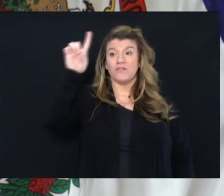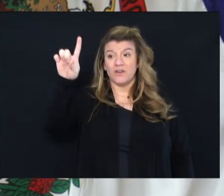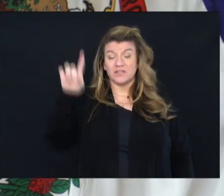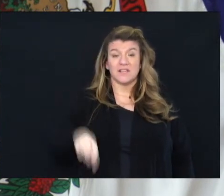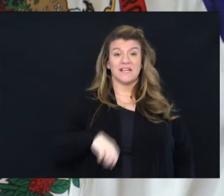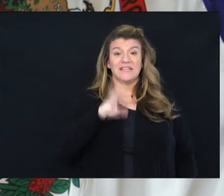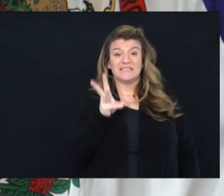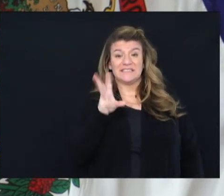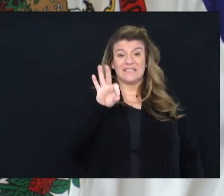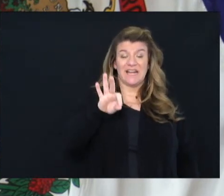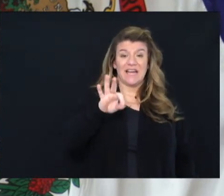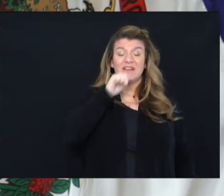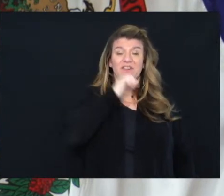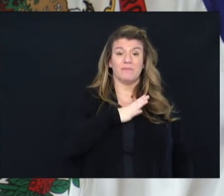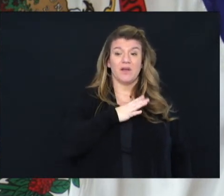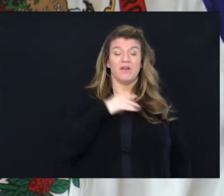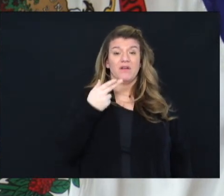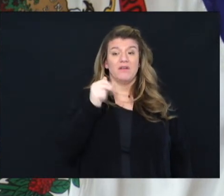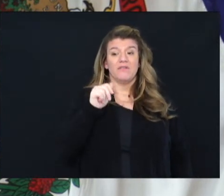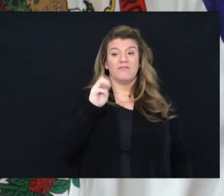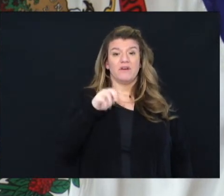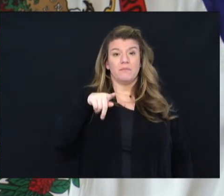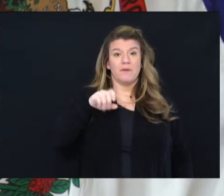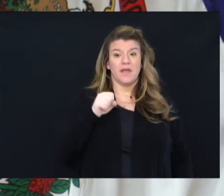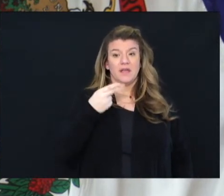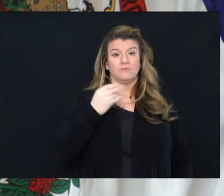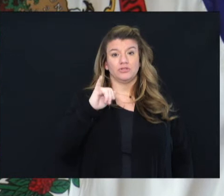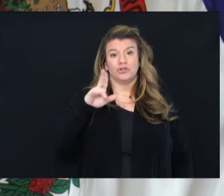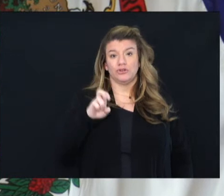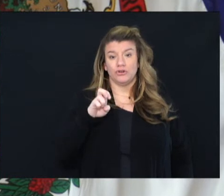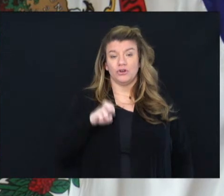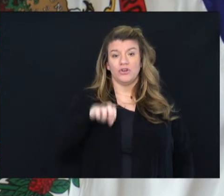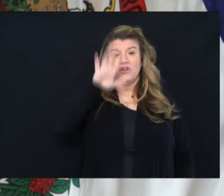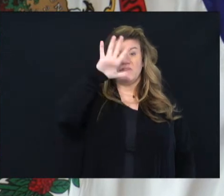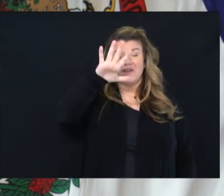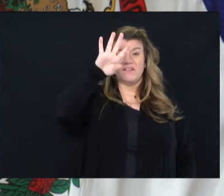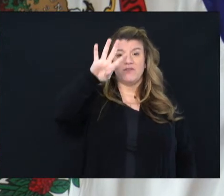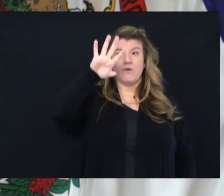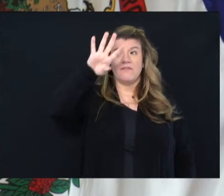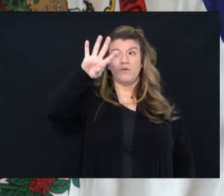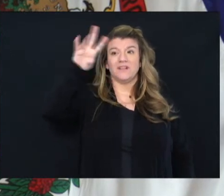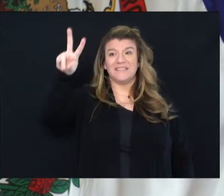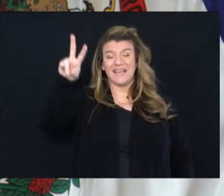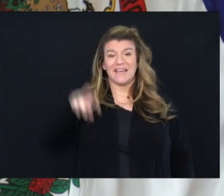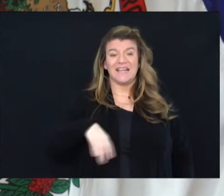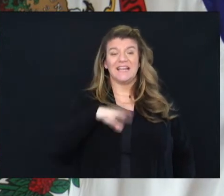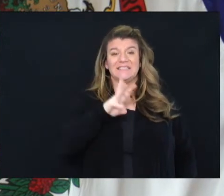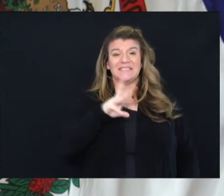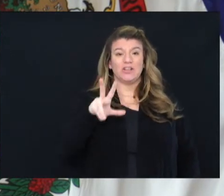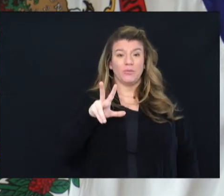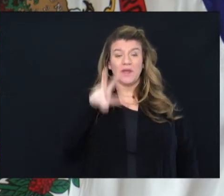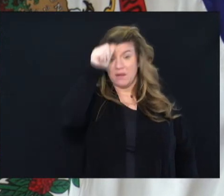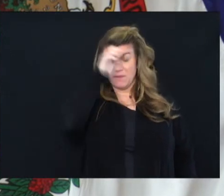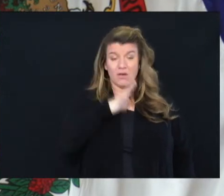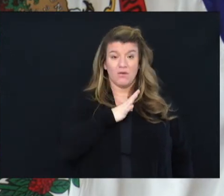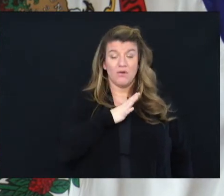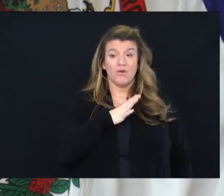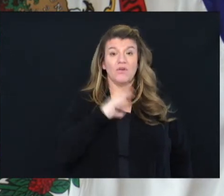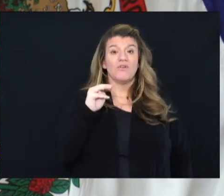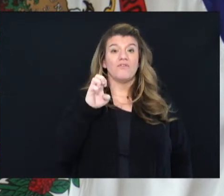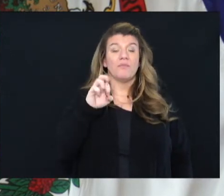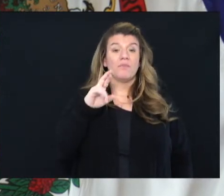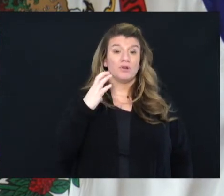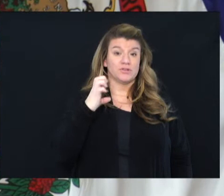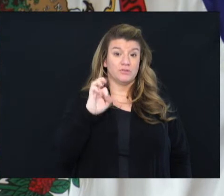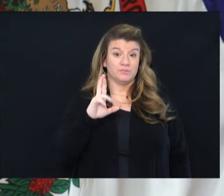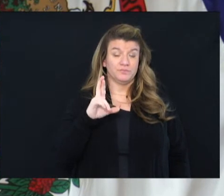death, a 69-year-old female from Hampshire County. The 5,442nd death, a 63-year-old male from Mercer